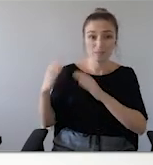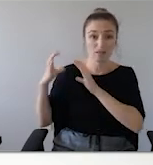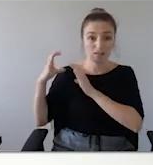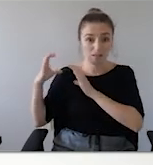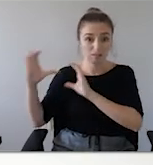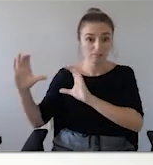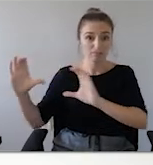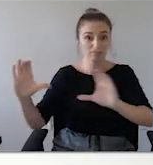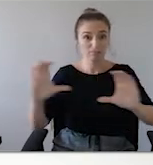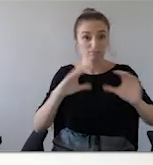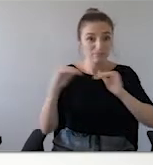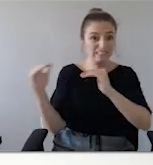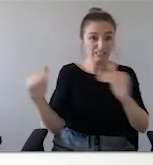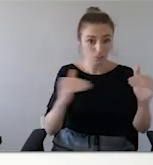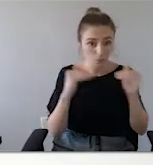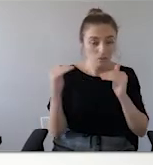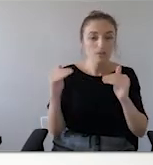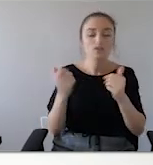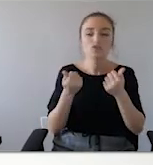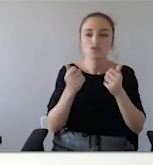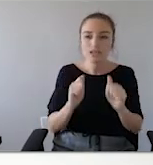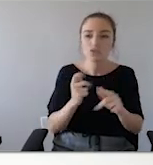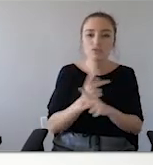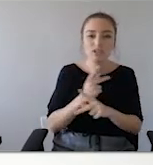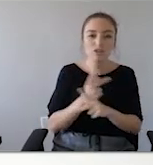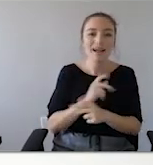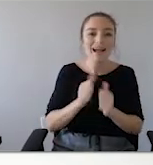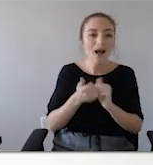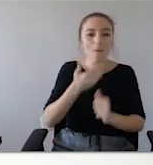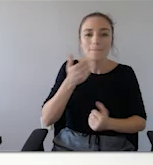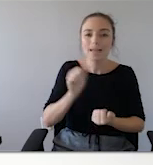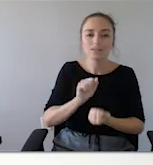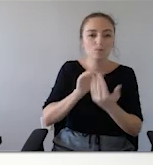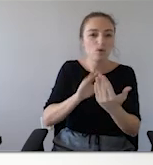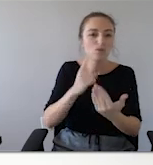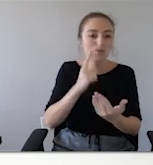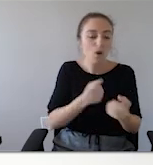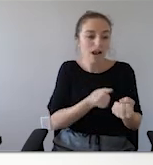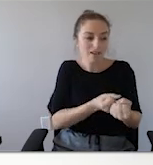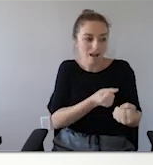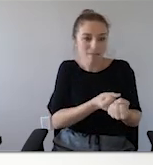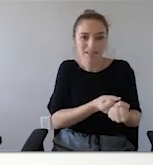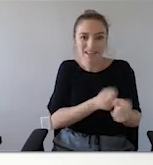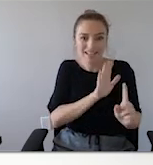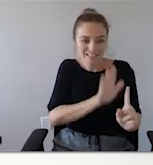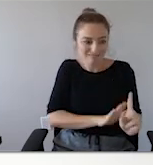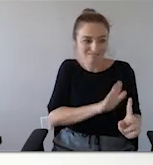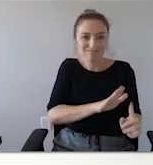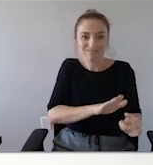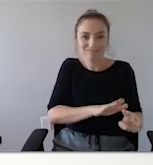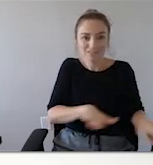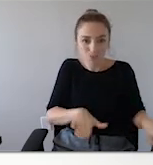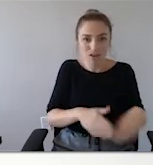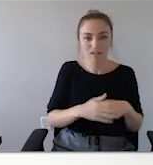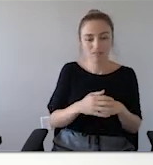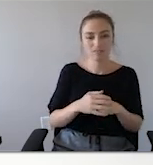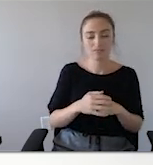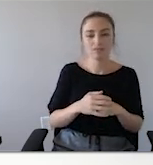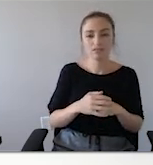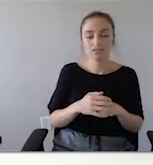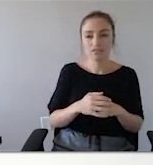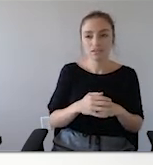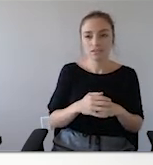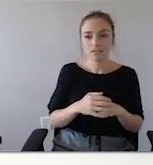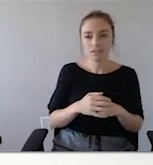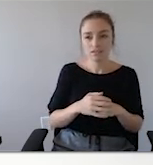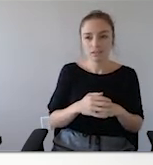the child. That is so important because when you don't hold sometimes the teachers and those in the IEP meetings accountable